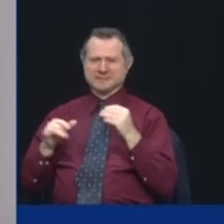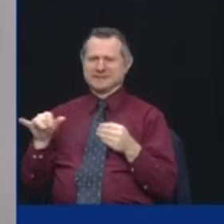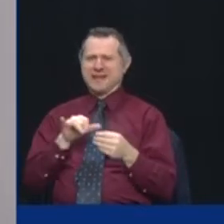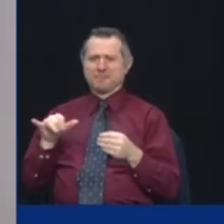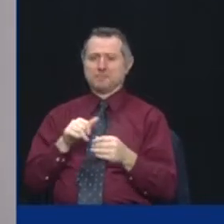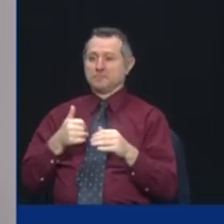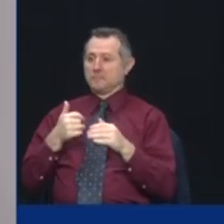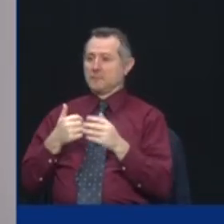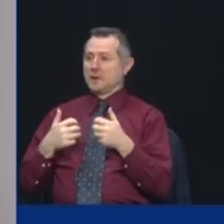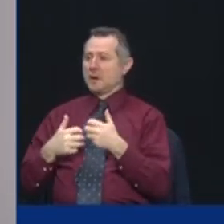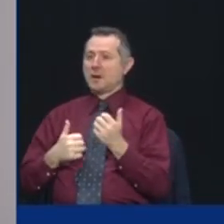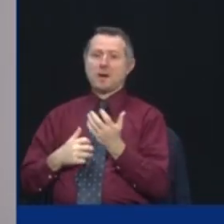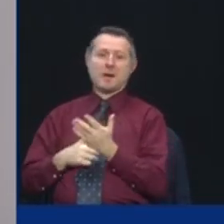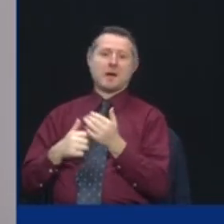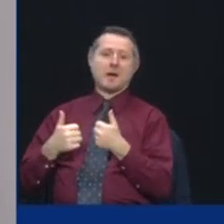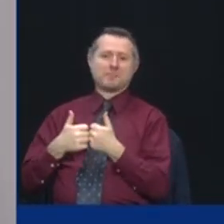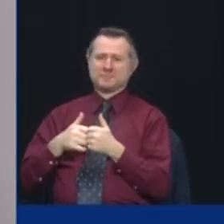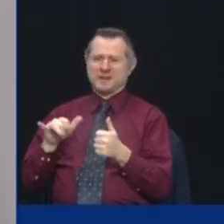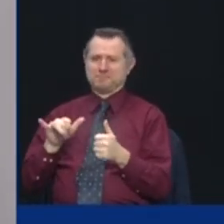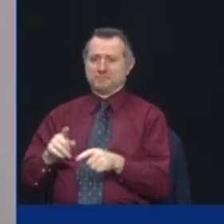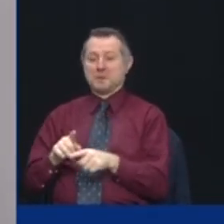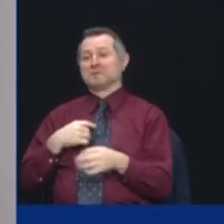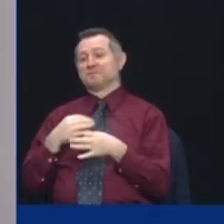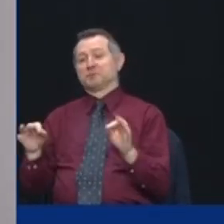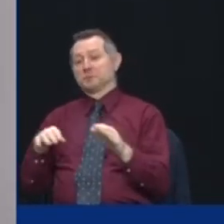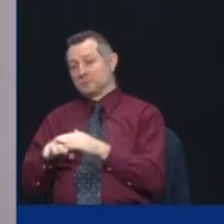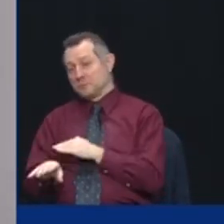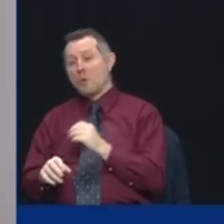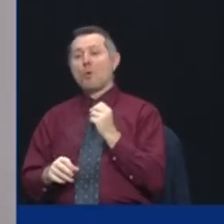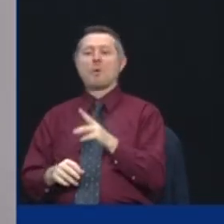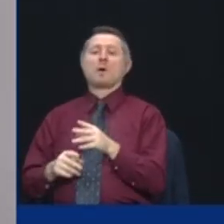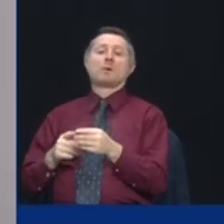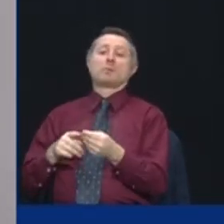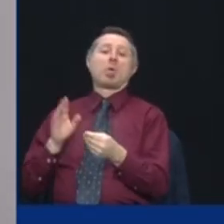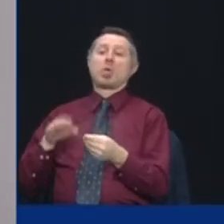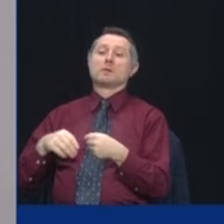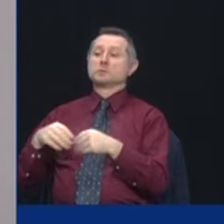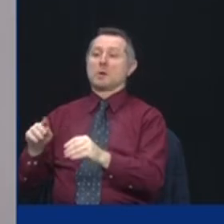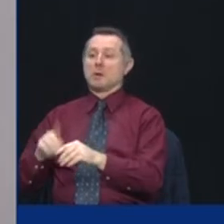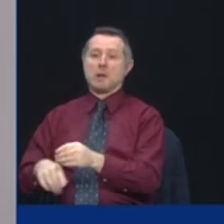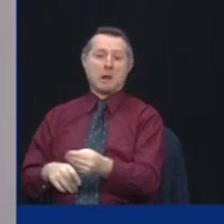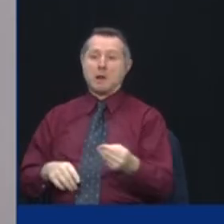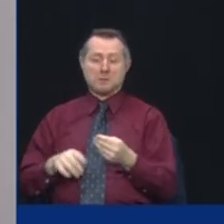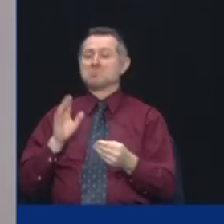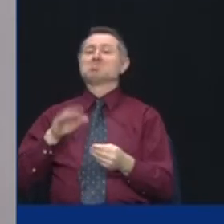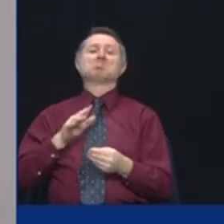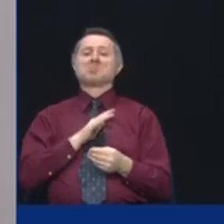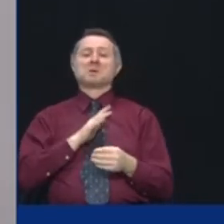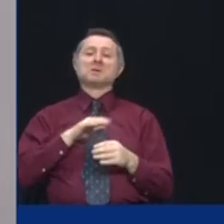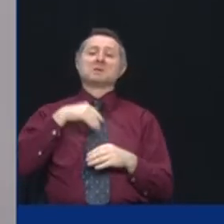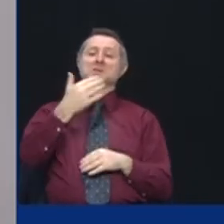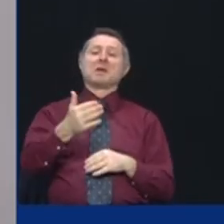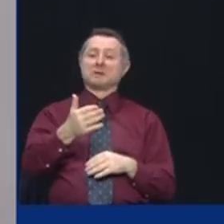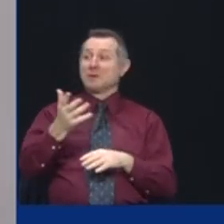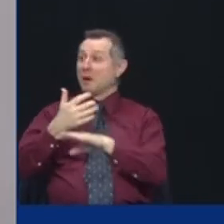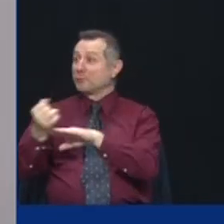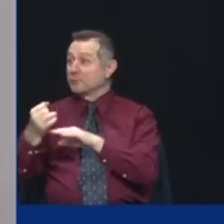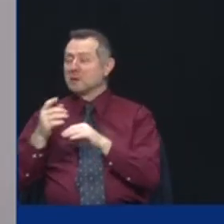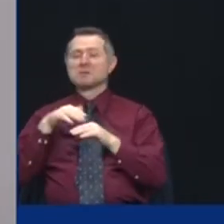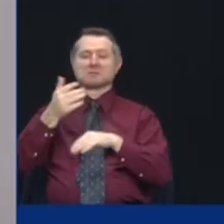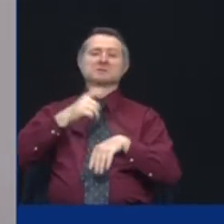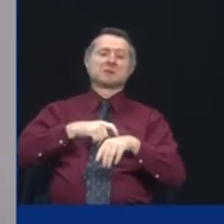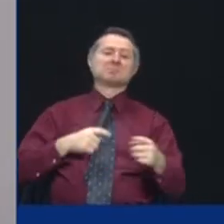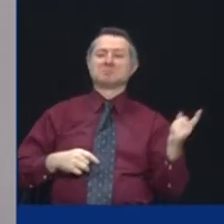game of your choice. So we're all in on this. We're excited to be part of this.